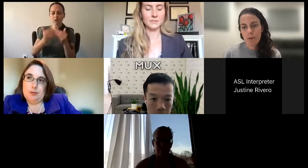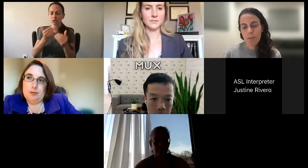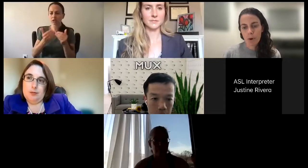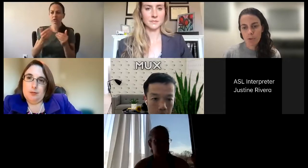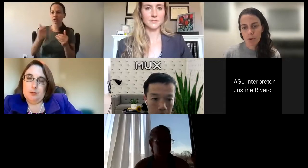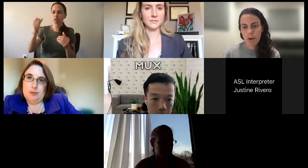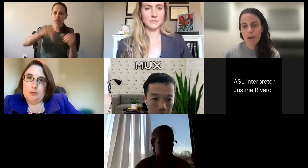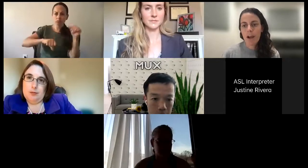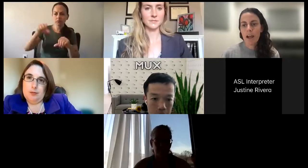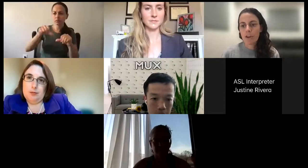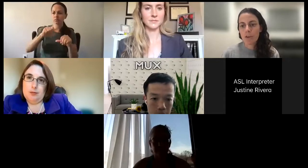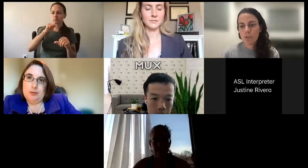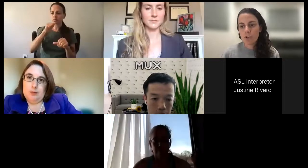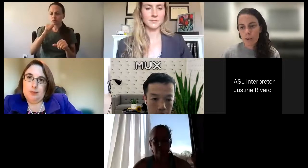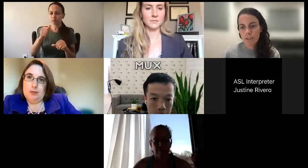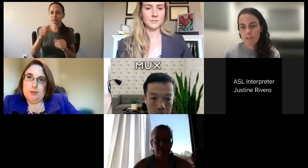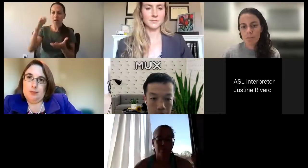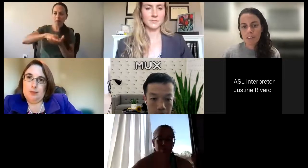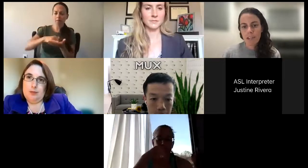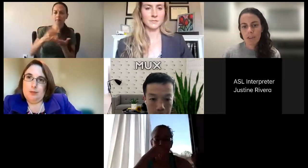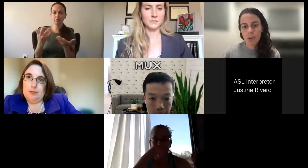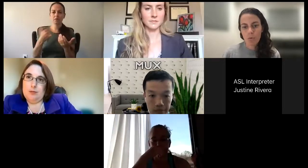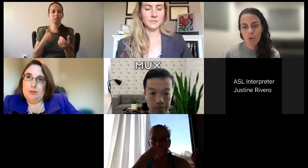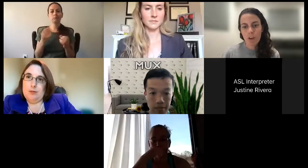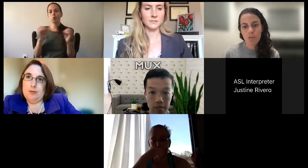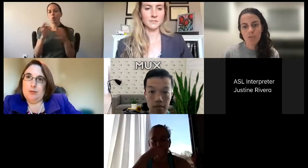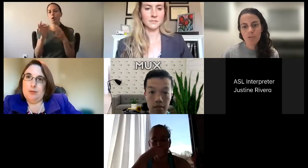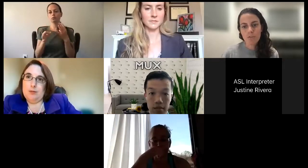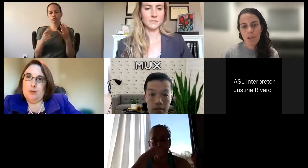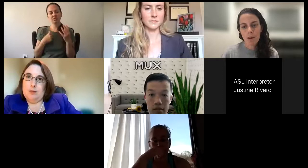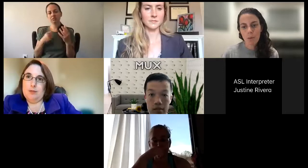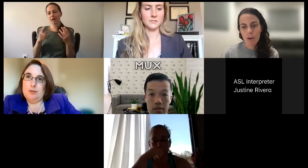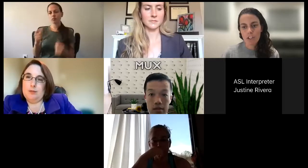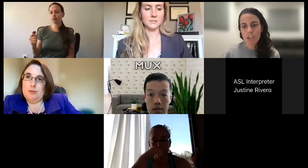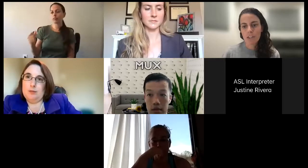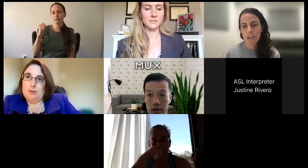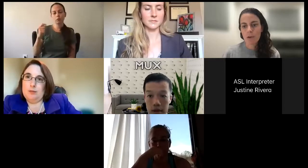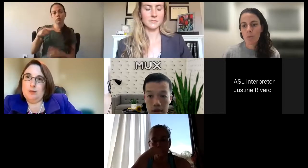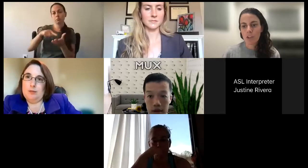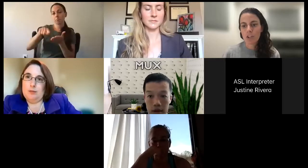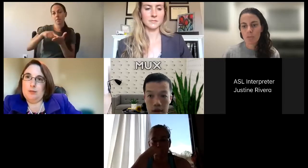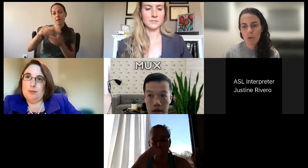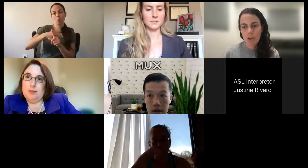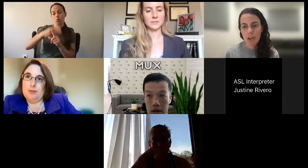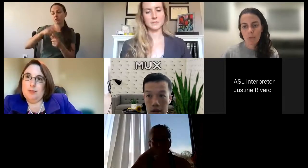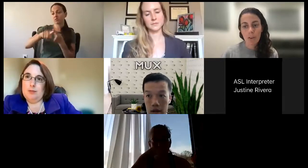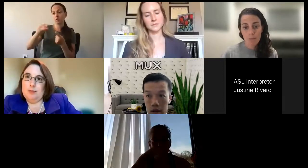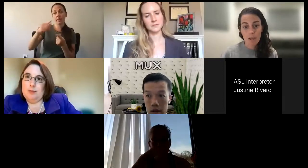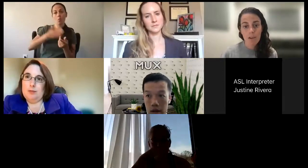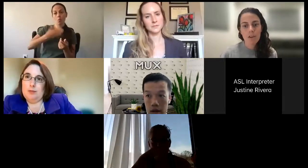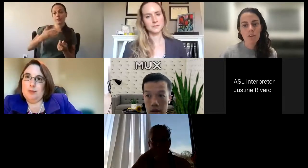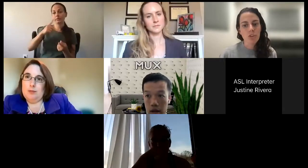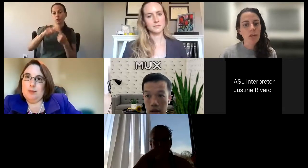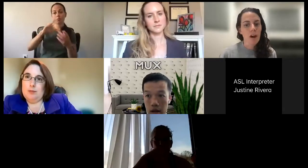service by my mortgage broker, I had no choice but to take the low road and refuse to pay my mortgage until they were willing to communicate with